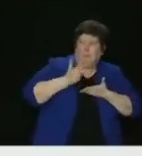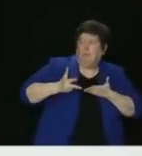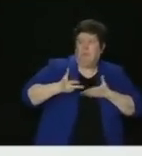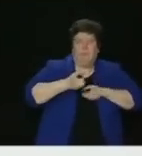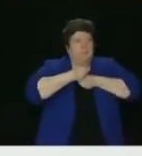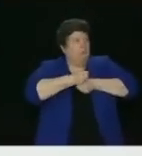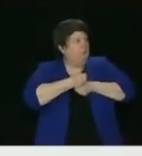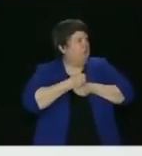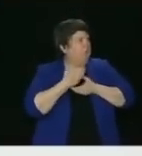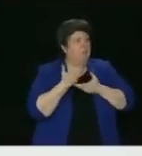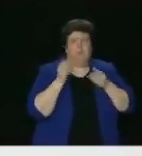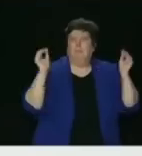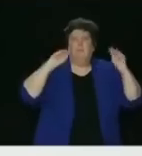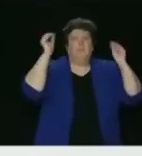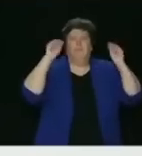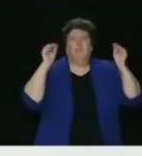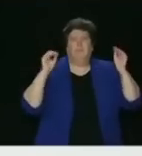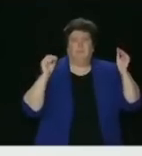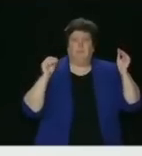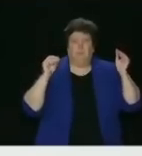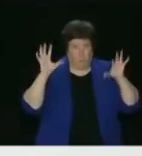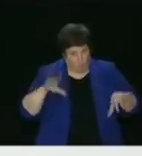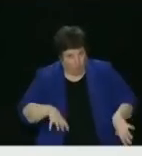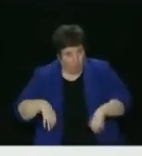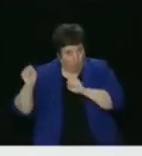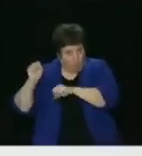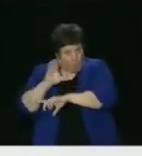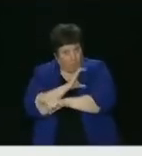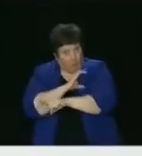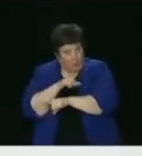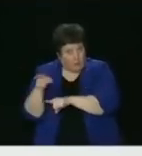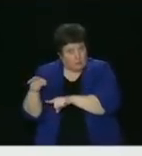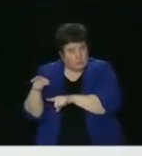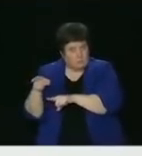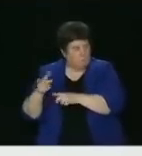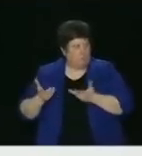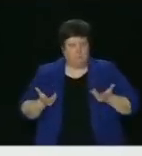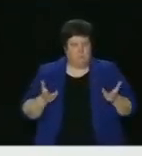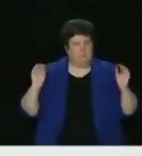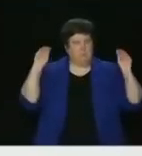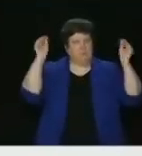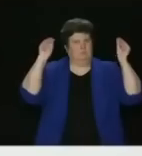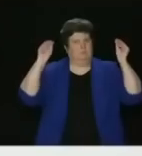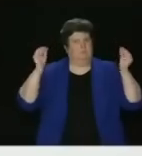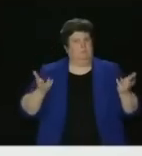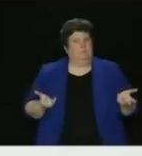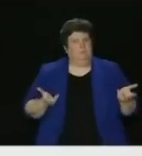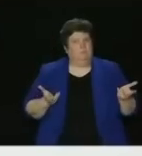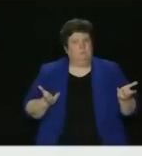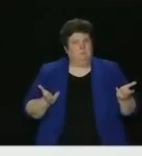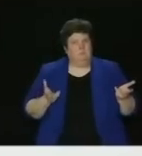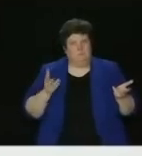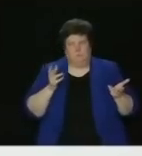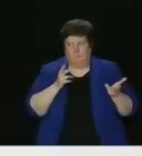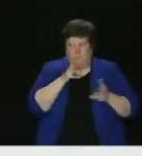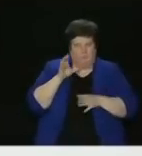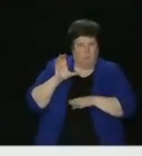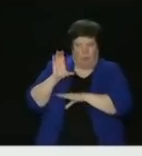any significant illegal protests, are unlikely to see any impact from these